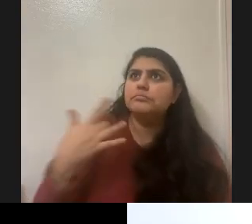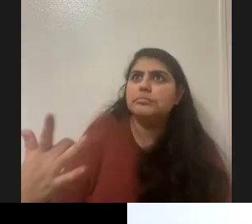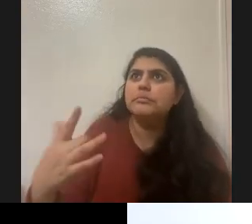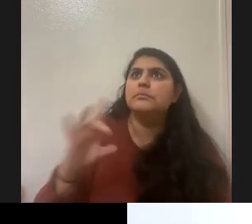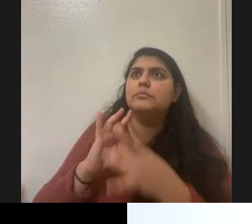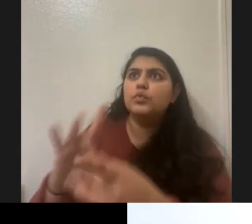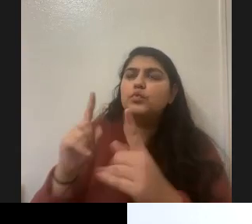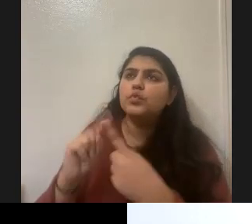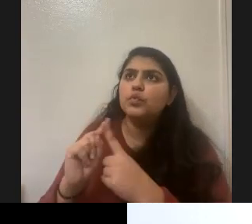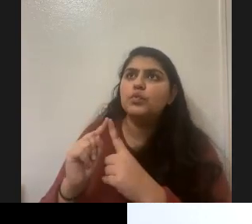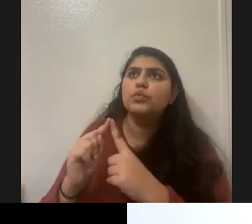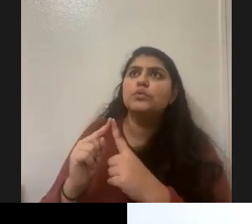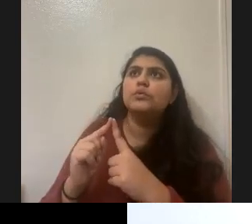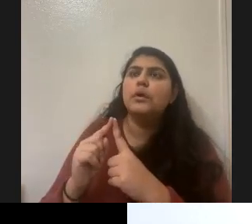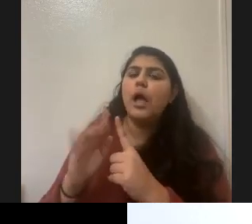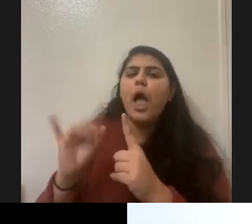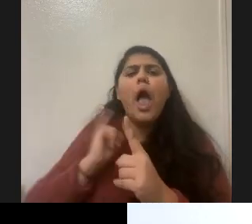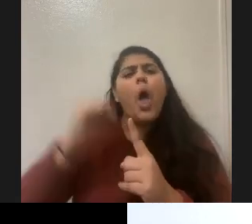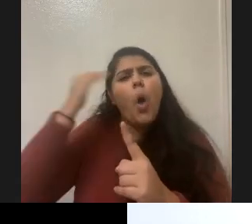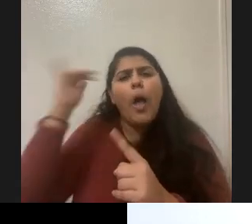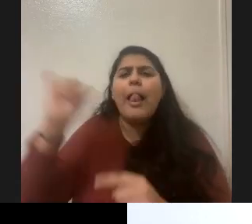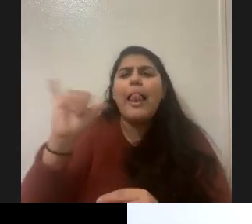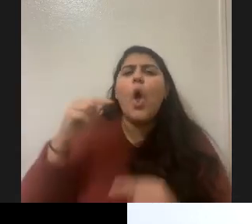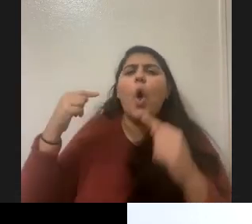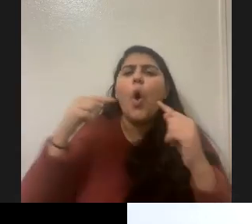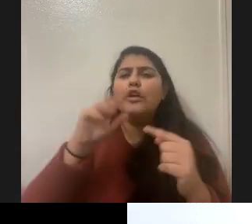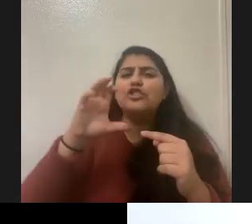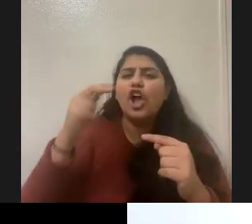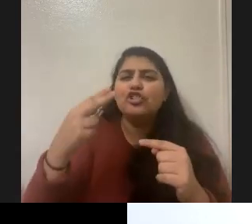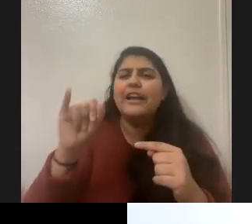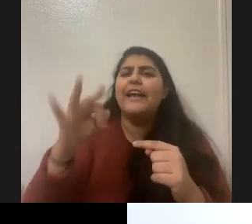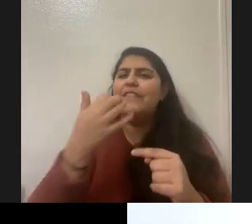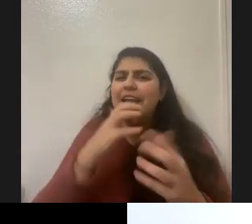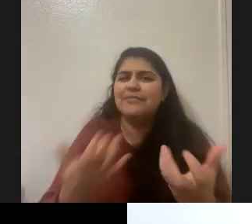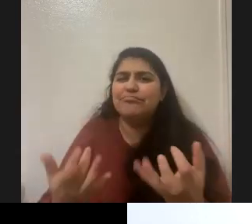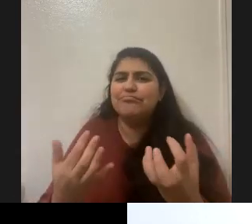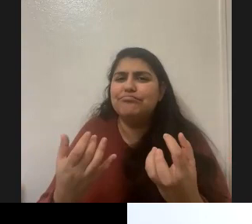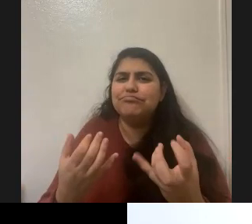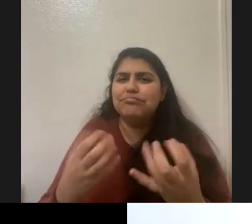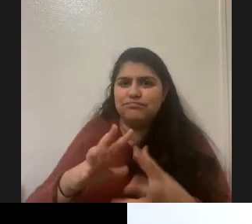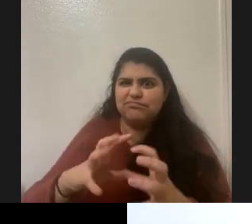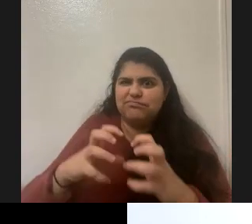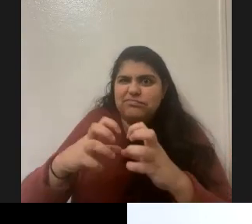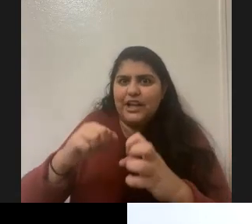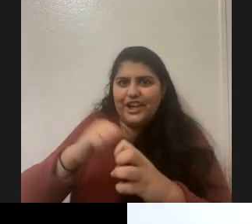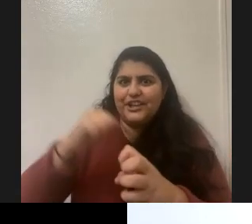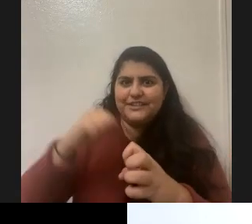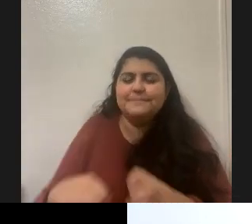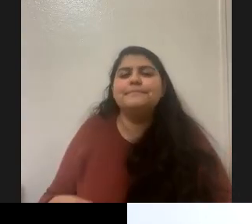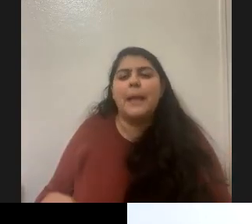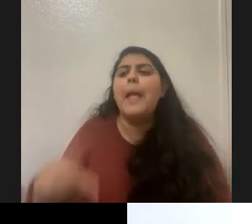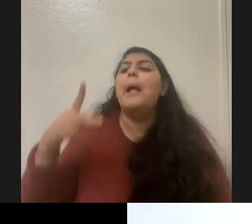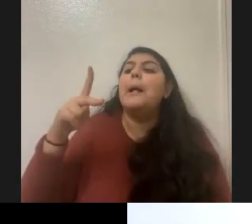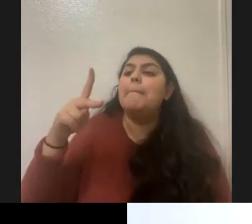something. Oh, I know what that is. That's like cornstarch, right? And if you heat it, it hardens up. Oh, yeah. Plasma is